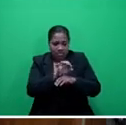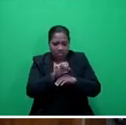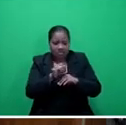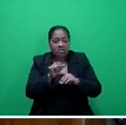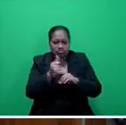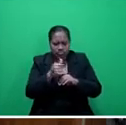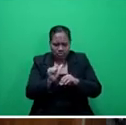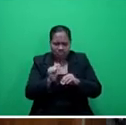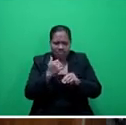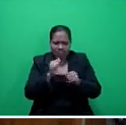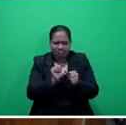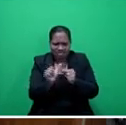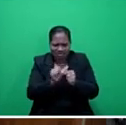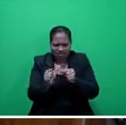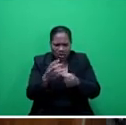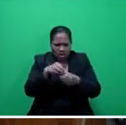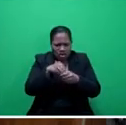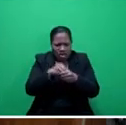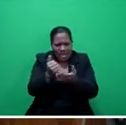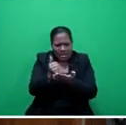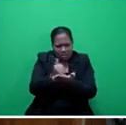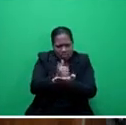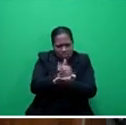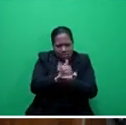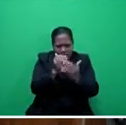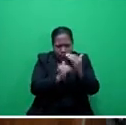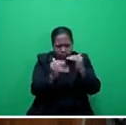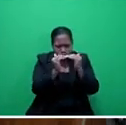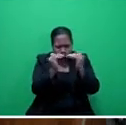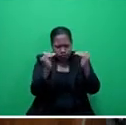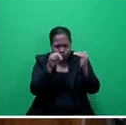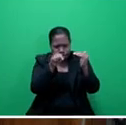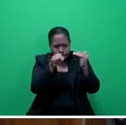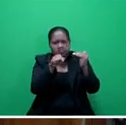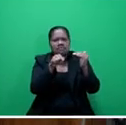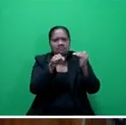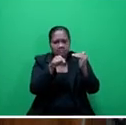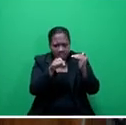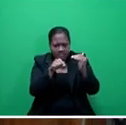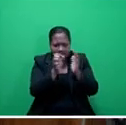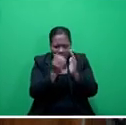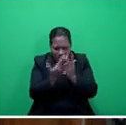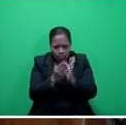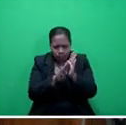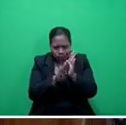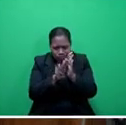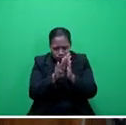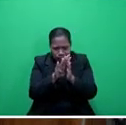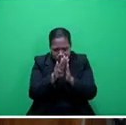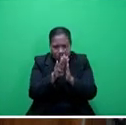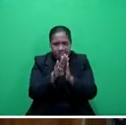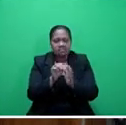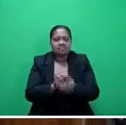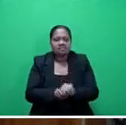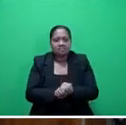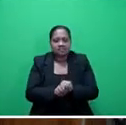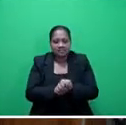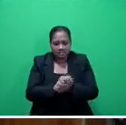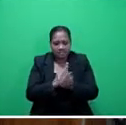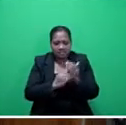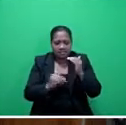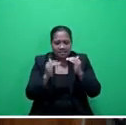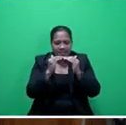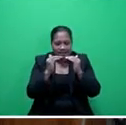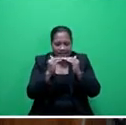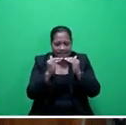better, and internal accounting standard for individual entity and ministry is notably improving. It should also be noted that the